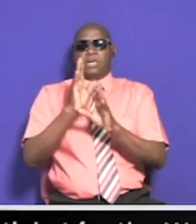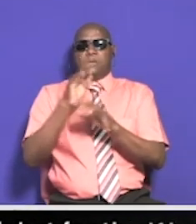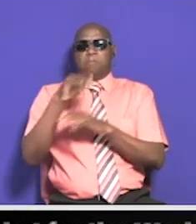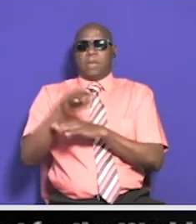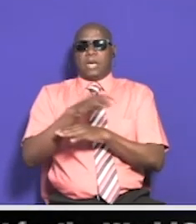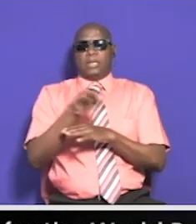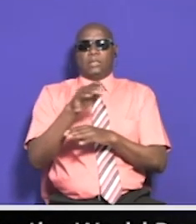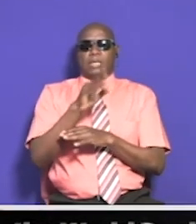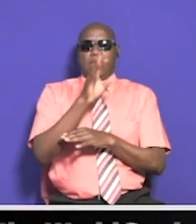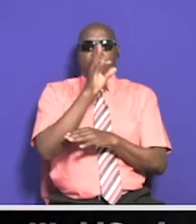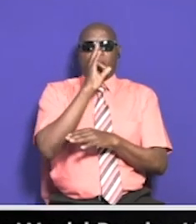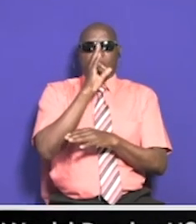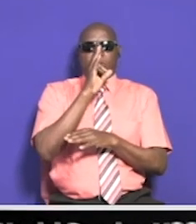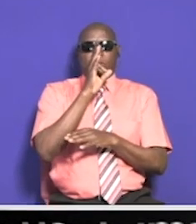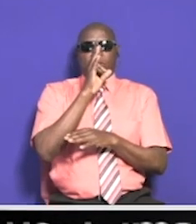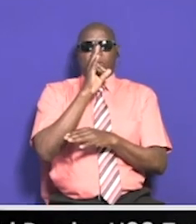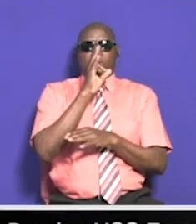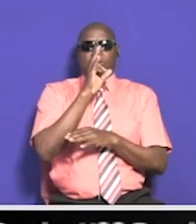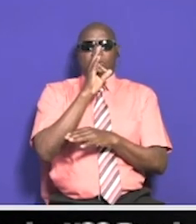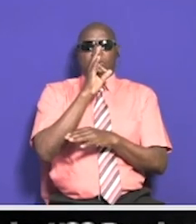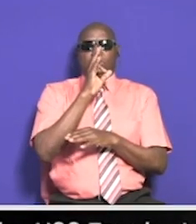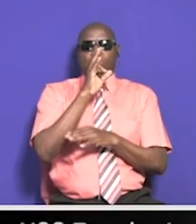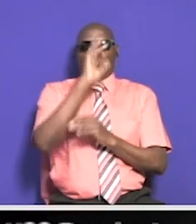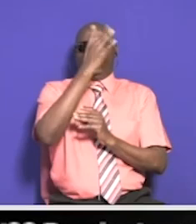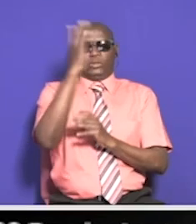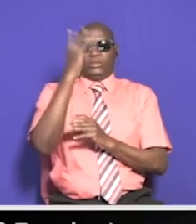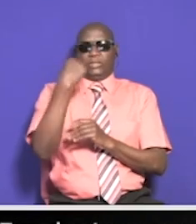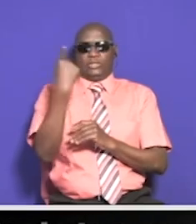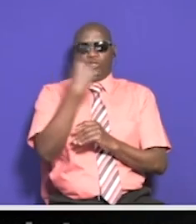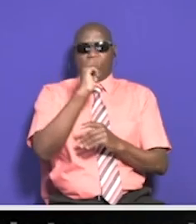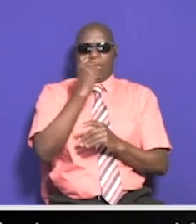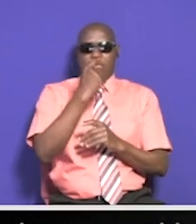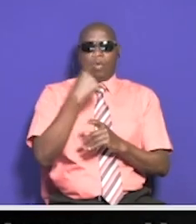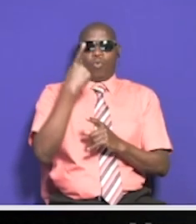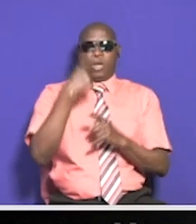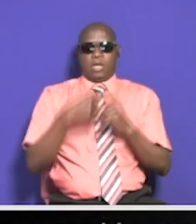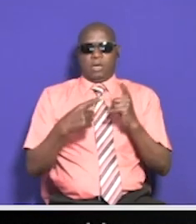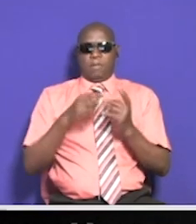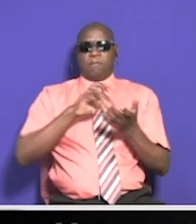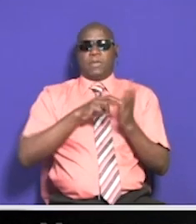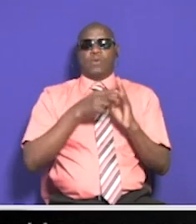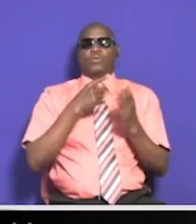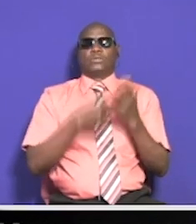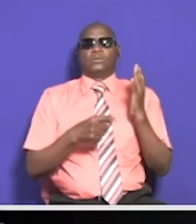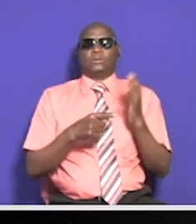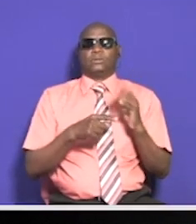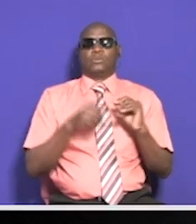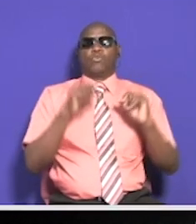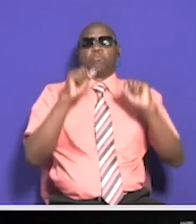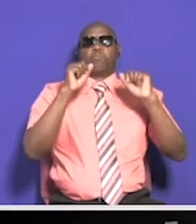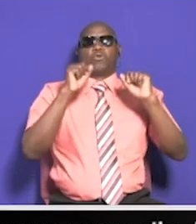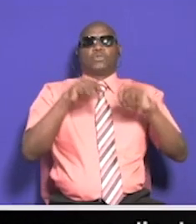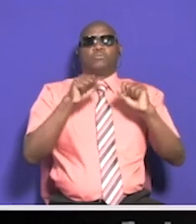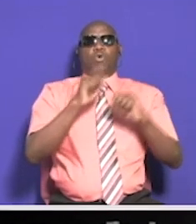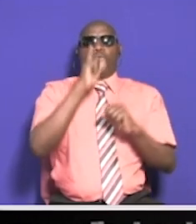if every Kenyan plant that trees per year, it means we will be able to plant